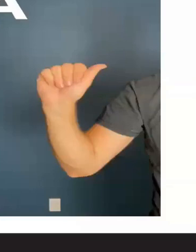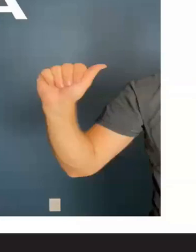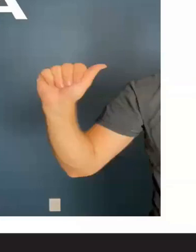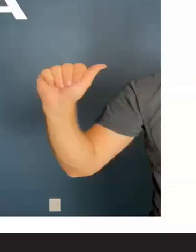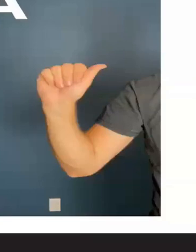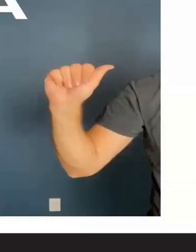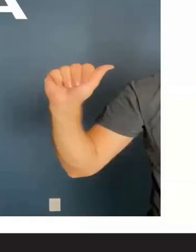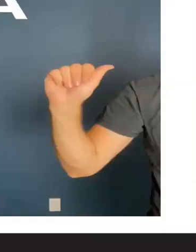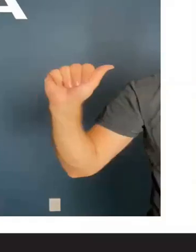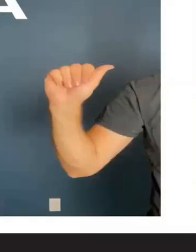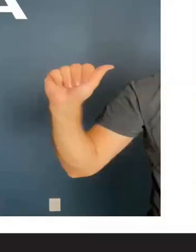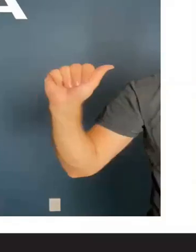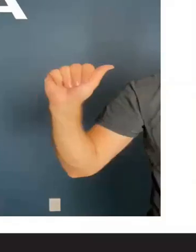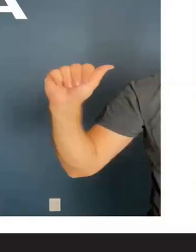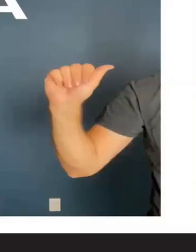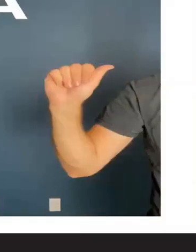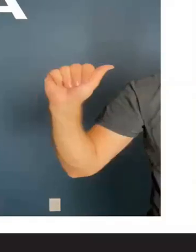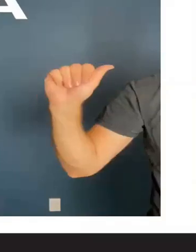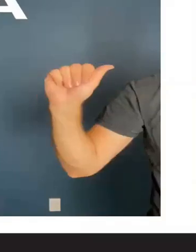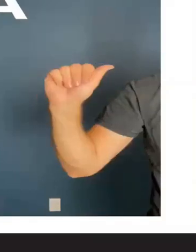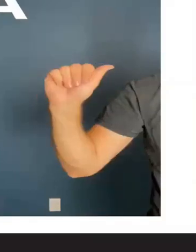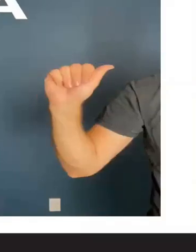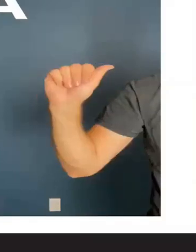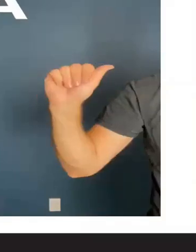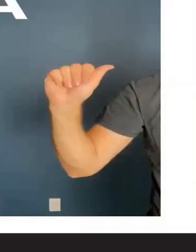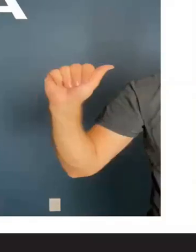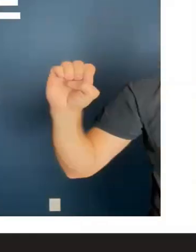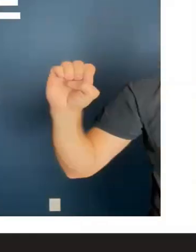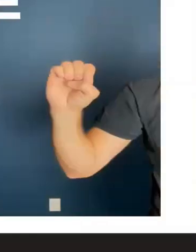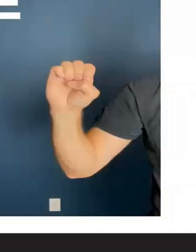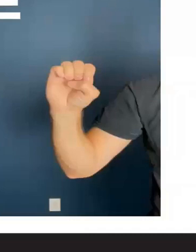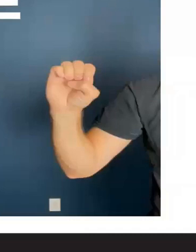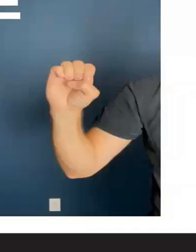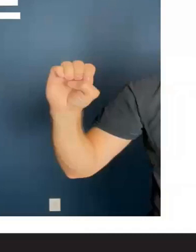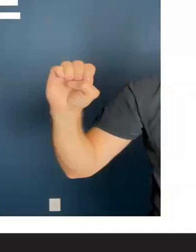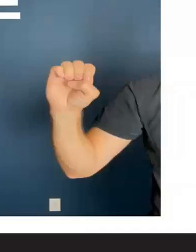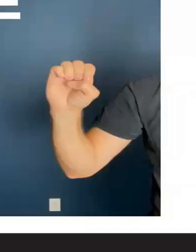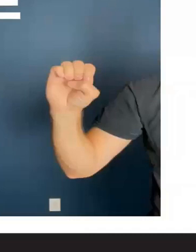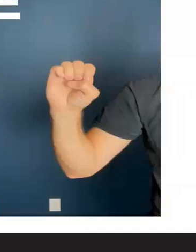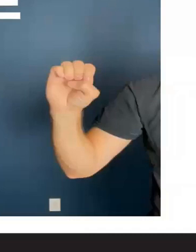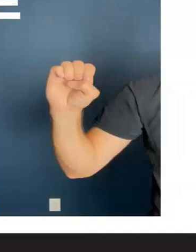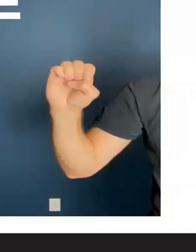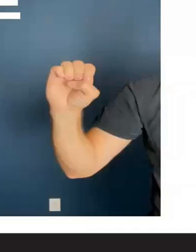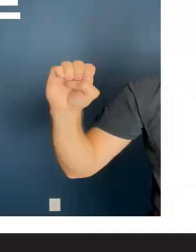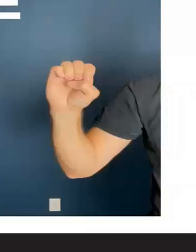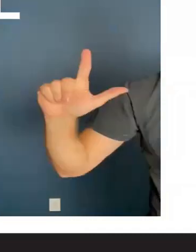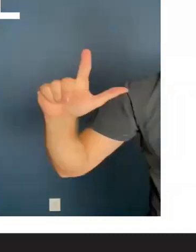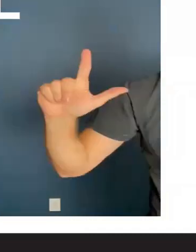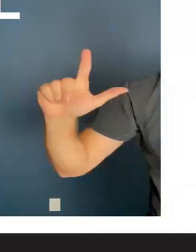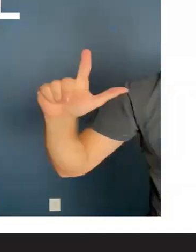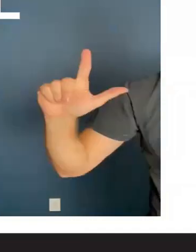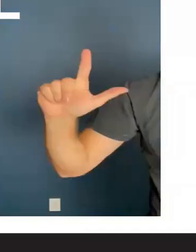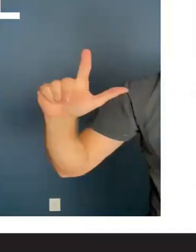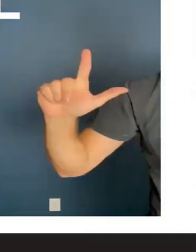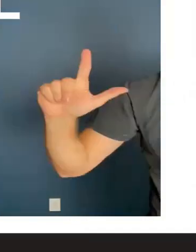loss occurs due to the damage in the auditory nerve in the inner ear. So there are various medical means which will help cure